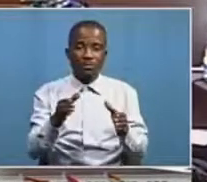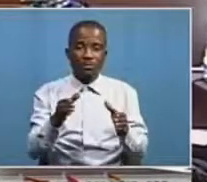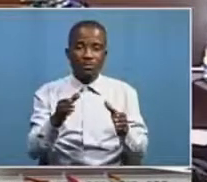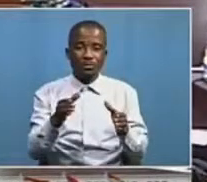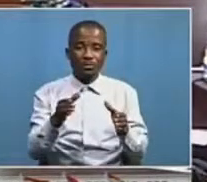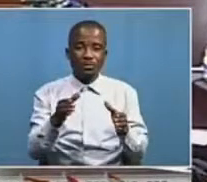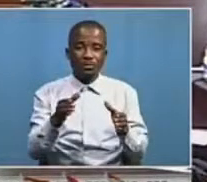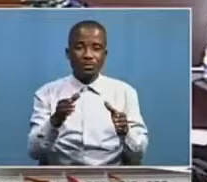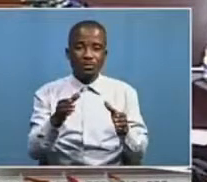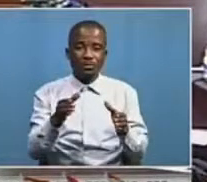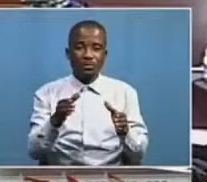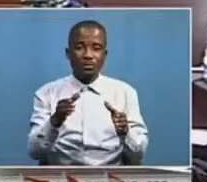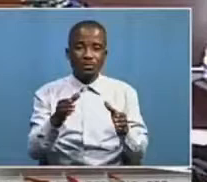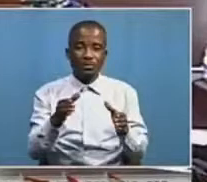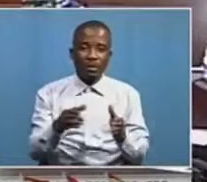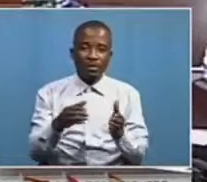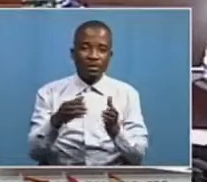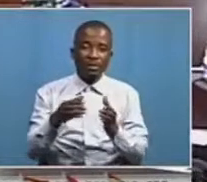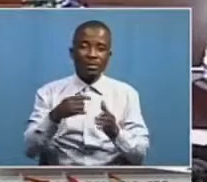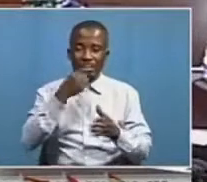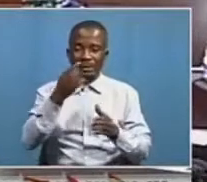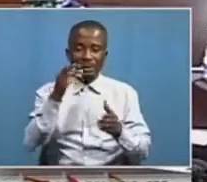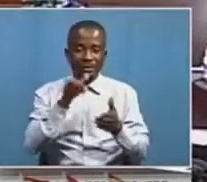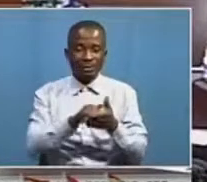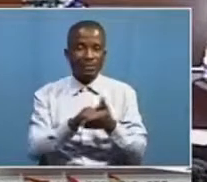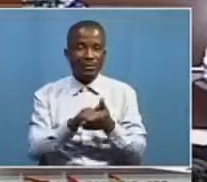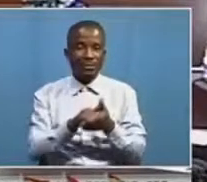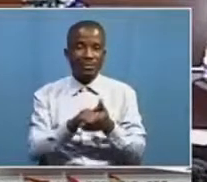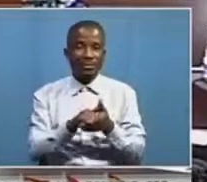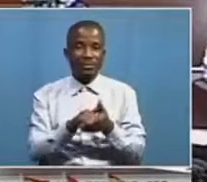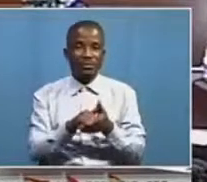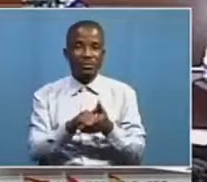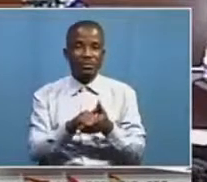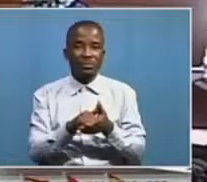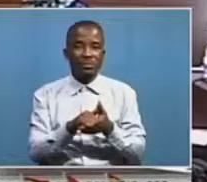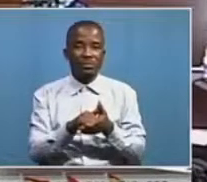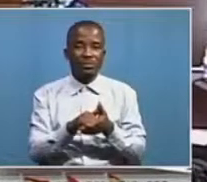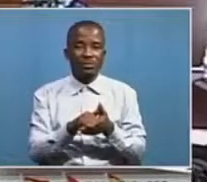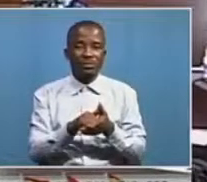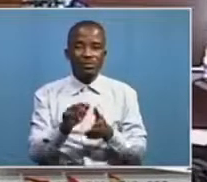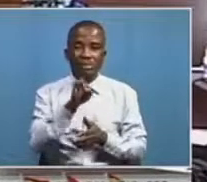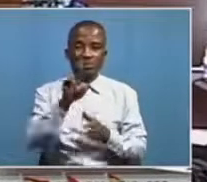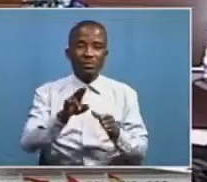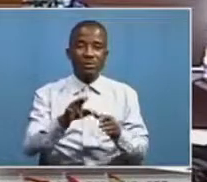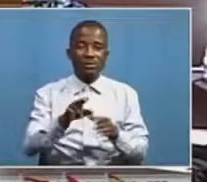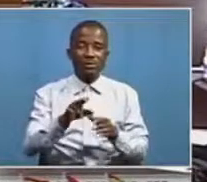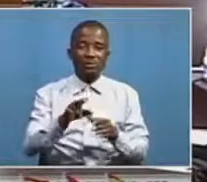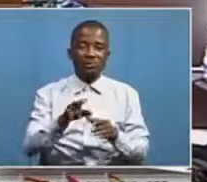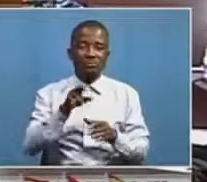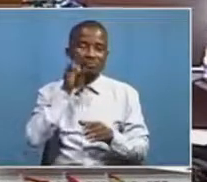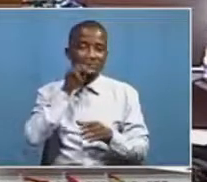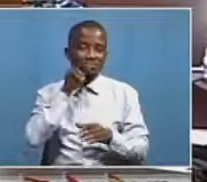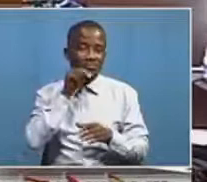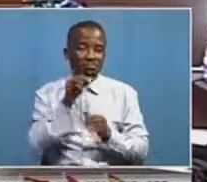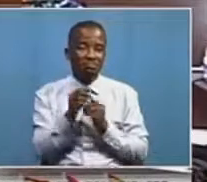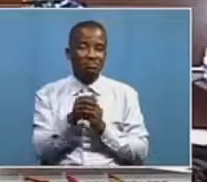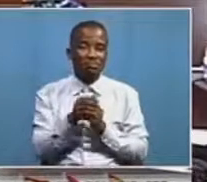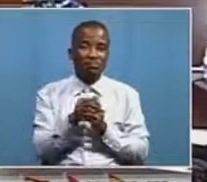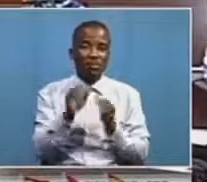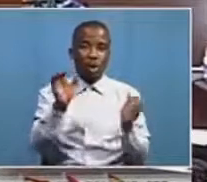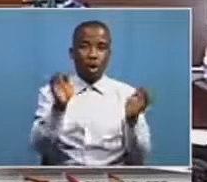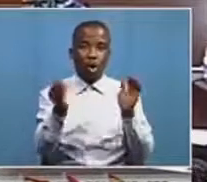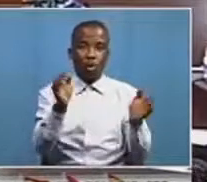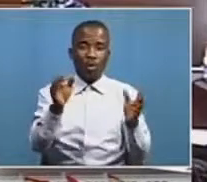Appeal, in coming to this above conclusion, relied on the dictum of Justice Ekun JSC in the case of Pastor Eze